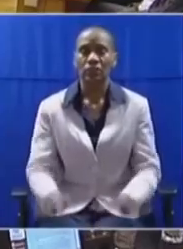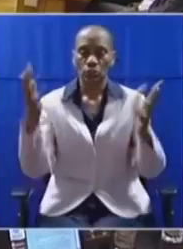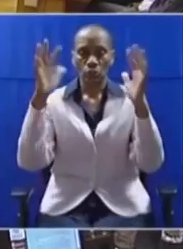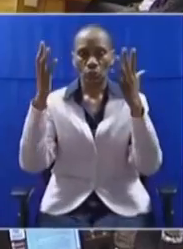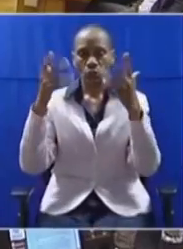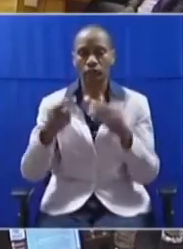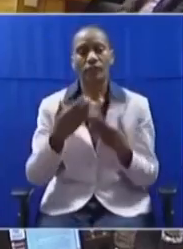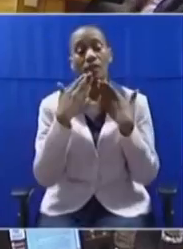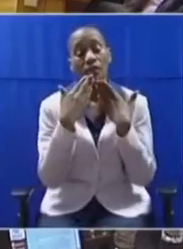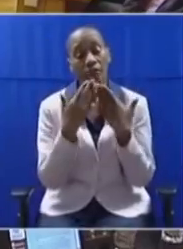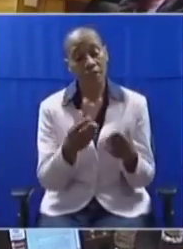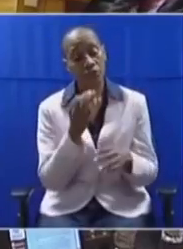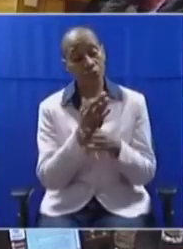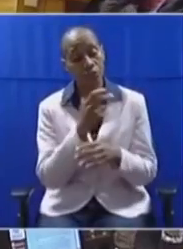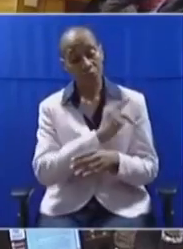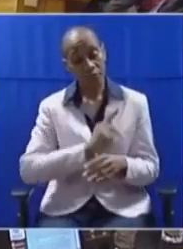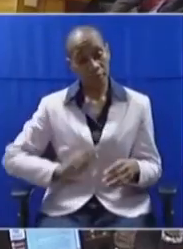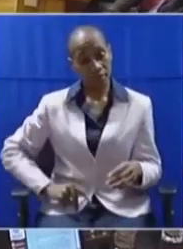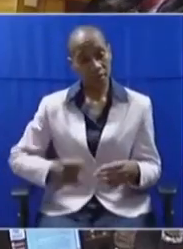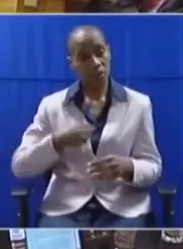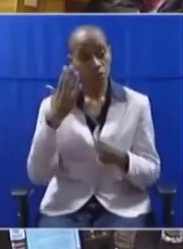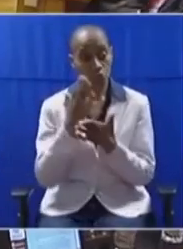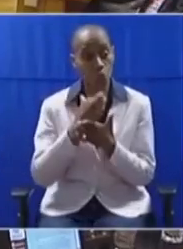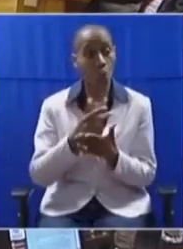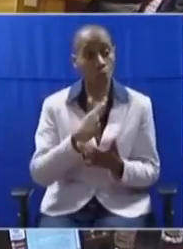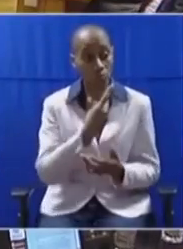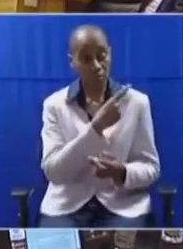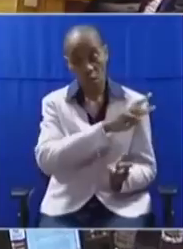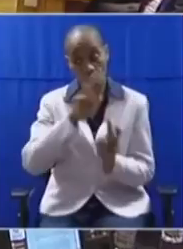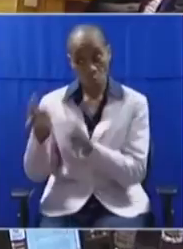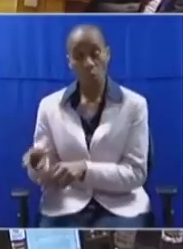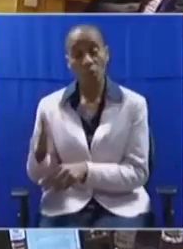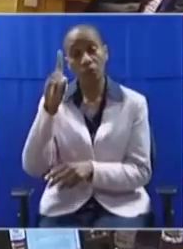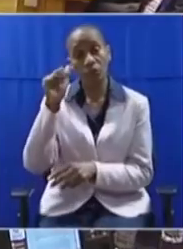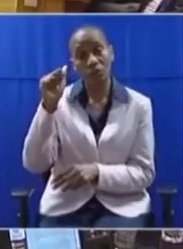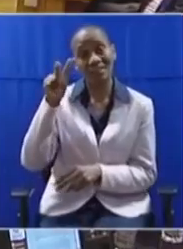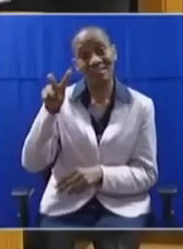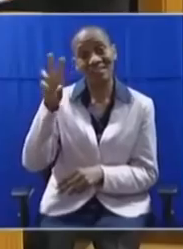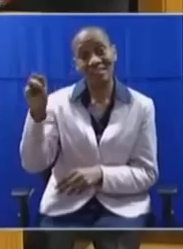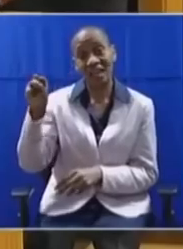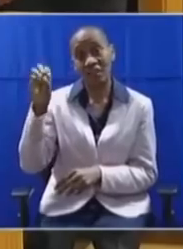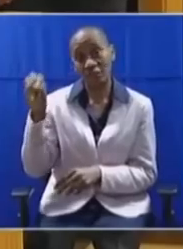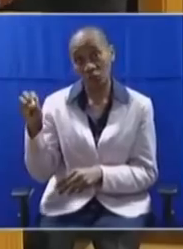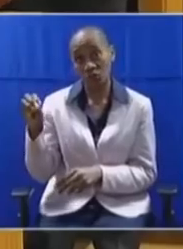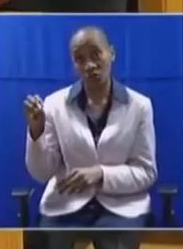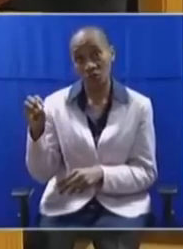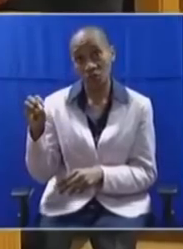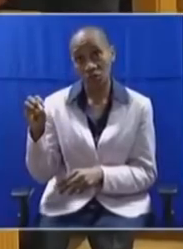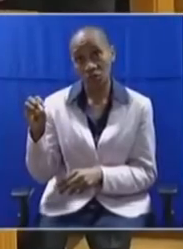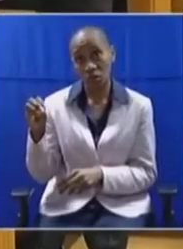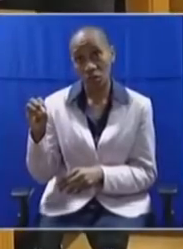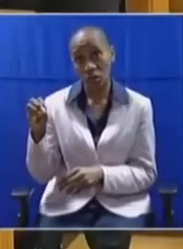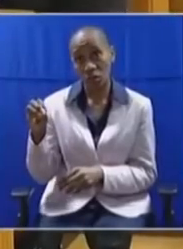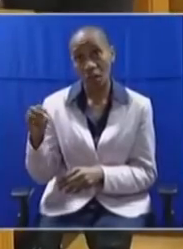Thank you, Mr. President. I'm sure at our next trip to Davos after the 8th of May, the Minister of Finance could find a role for former presidents who come with